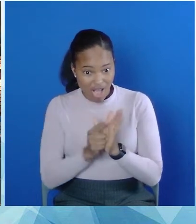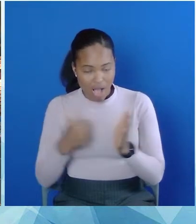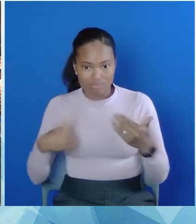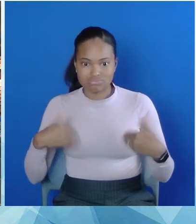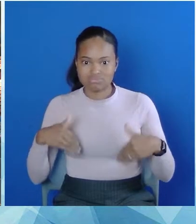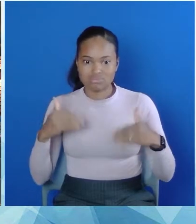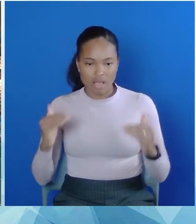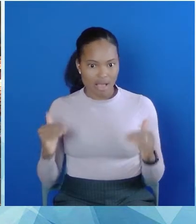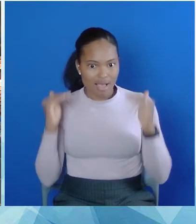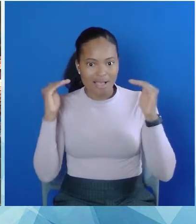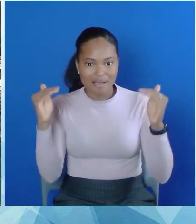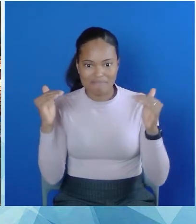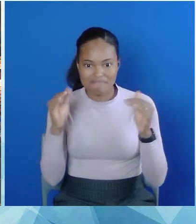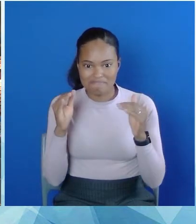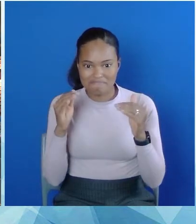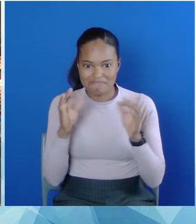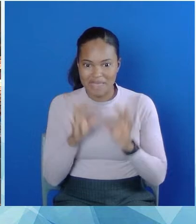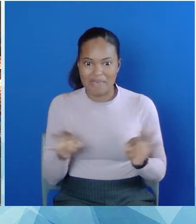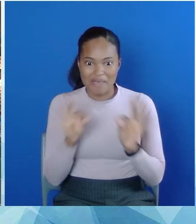us.